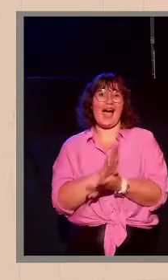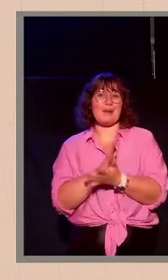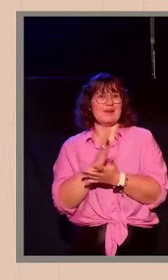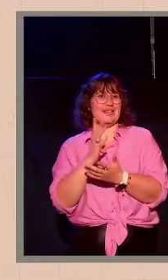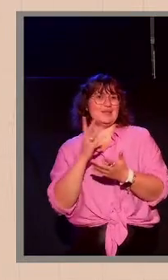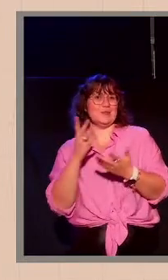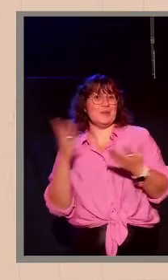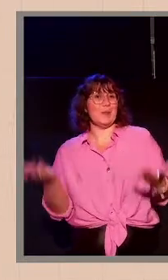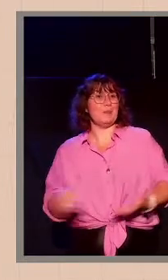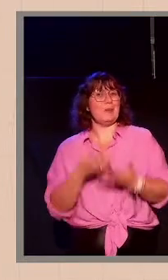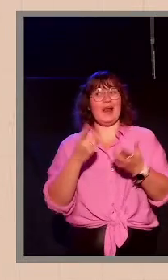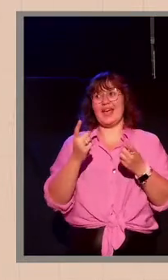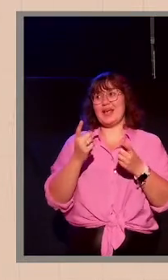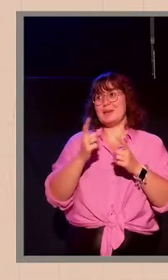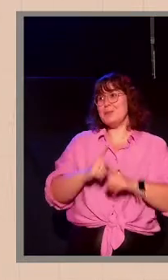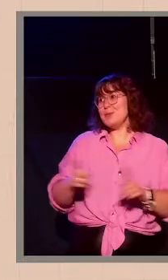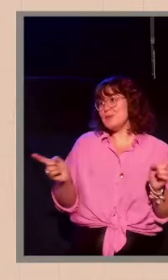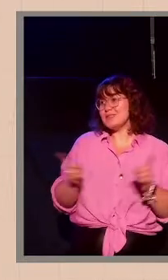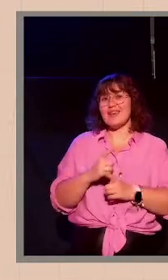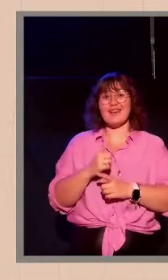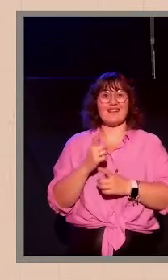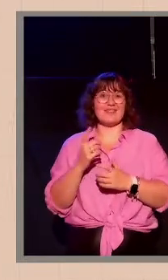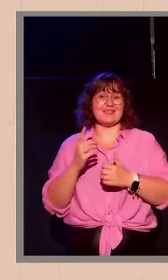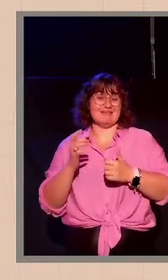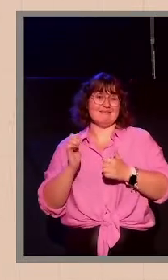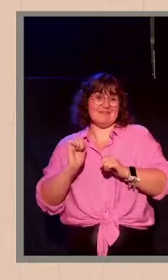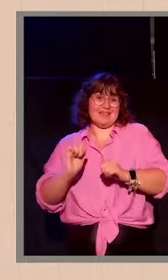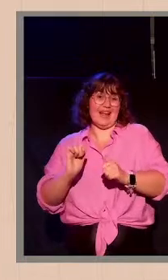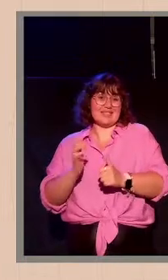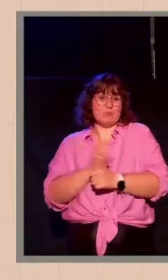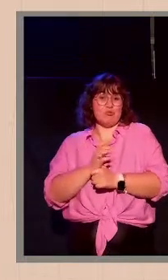play is the sort of primary mode here.